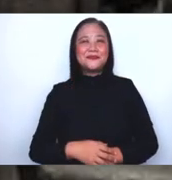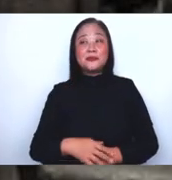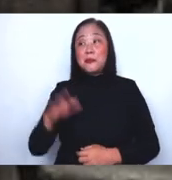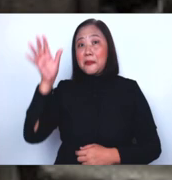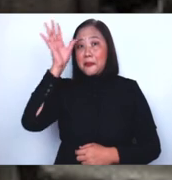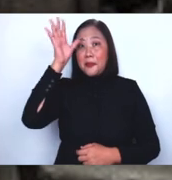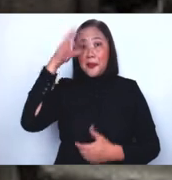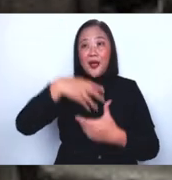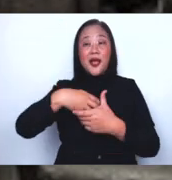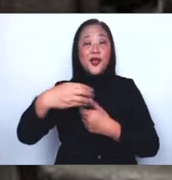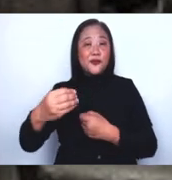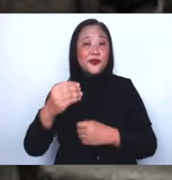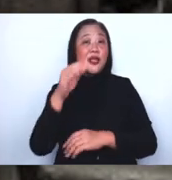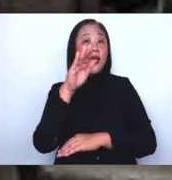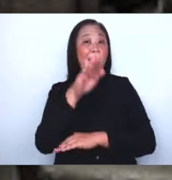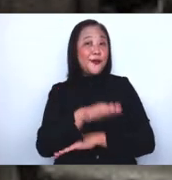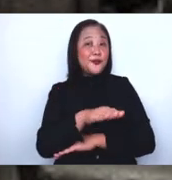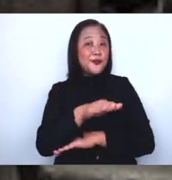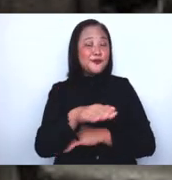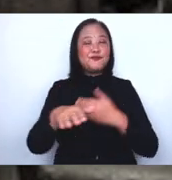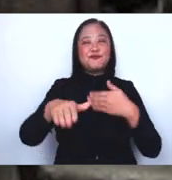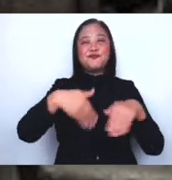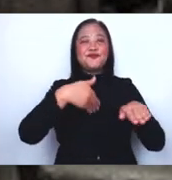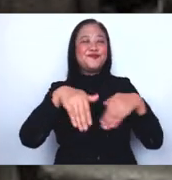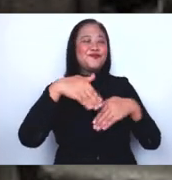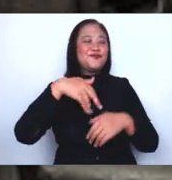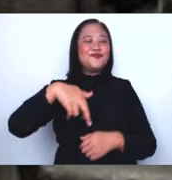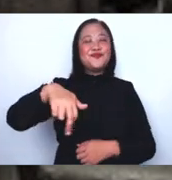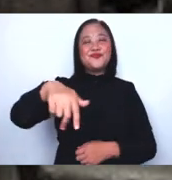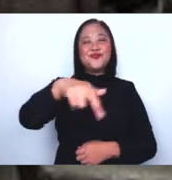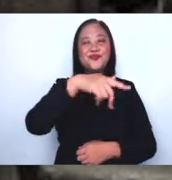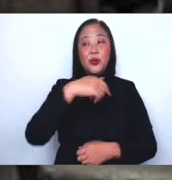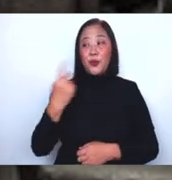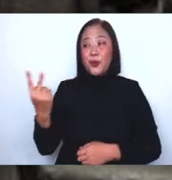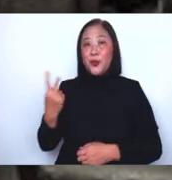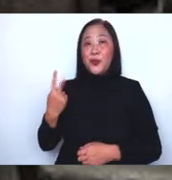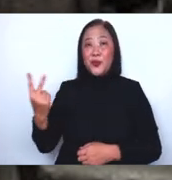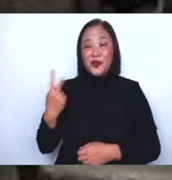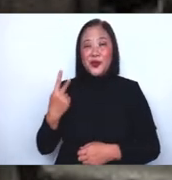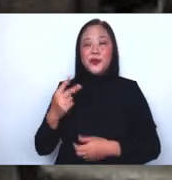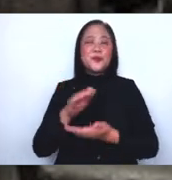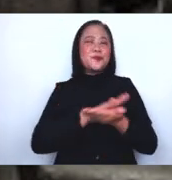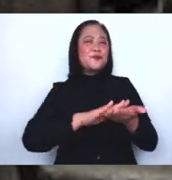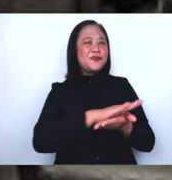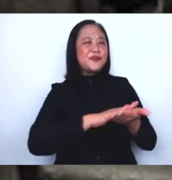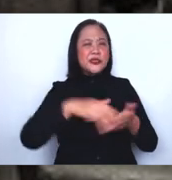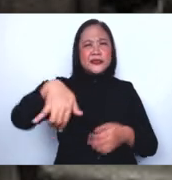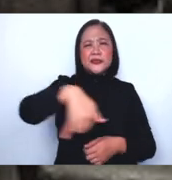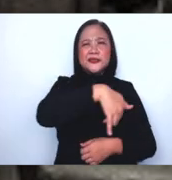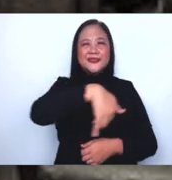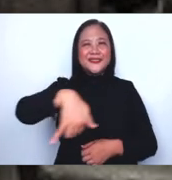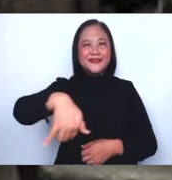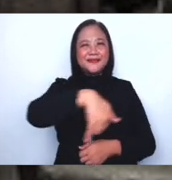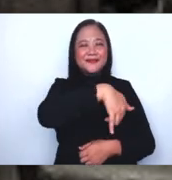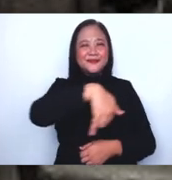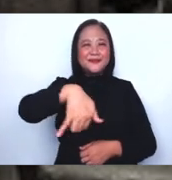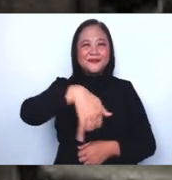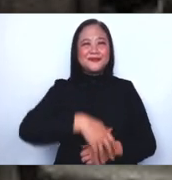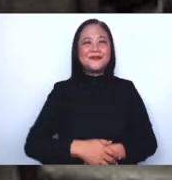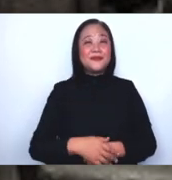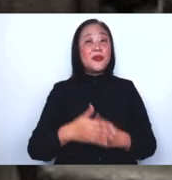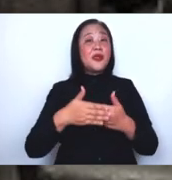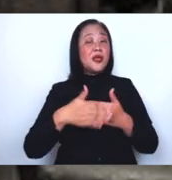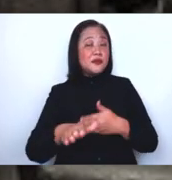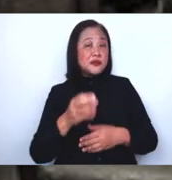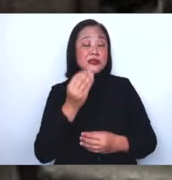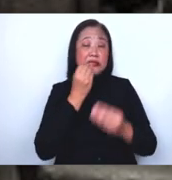out for his afternoon stroll, and you and I would do the washing and ironing. After the